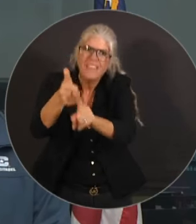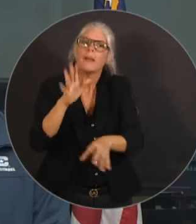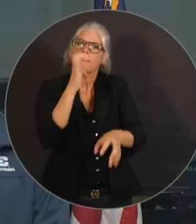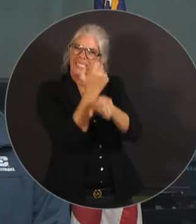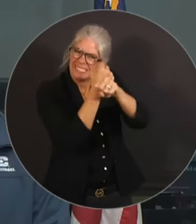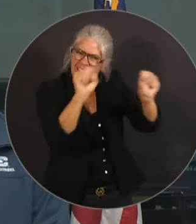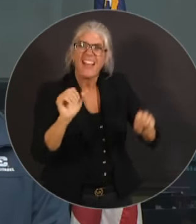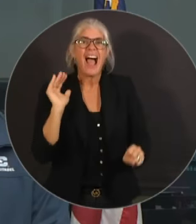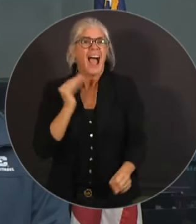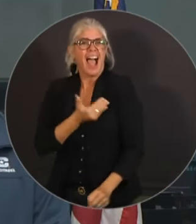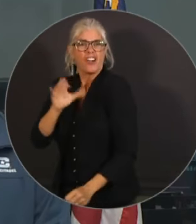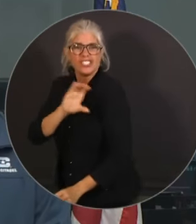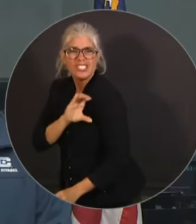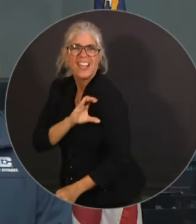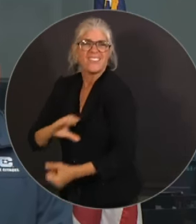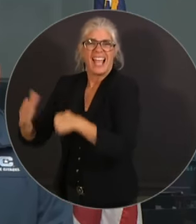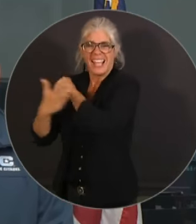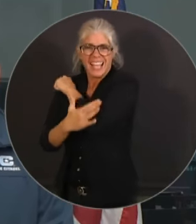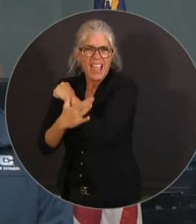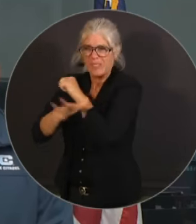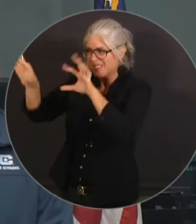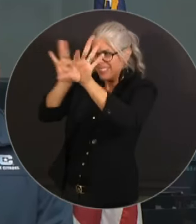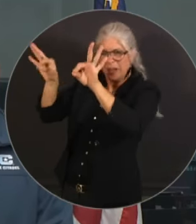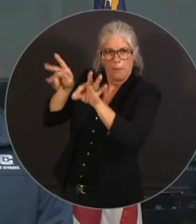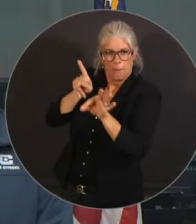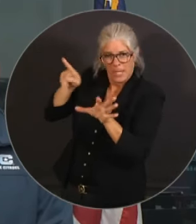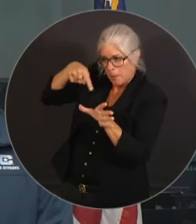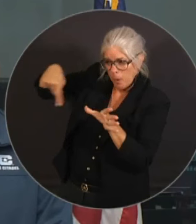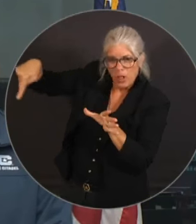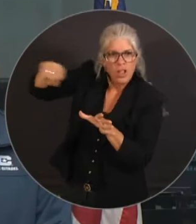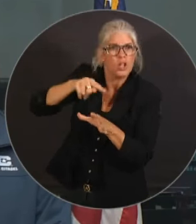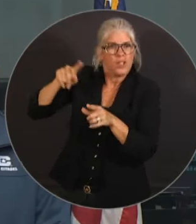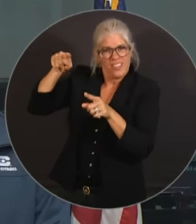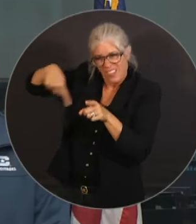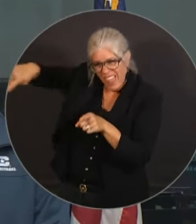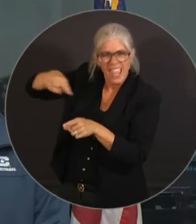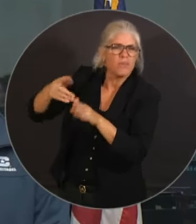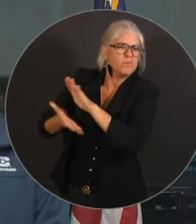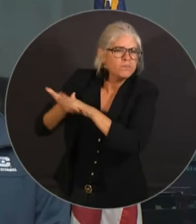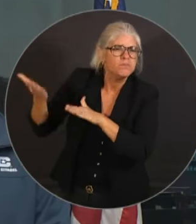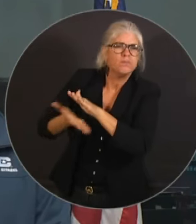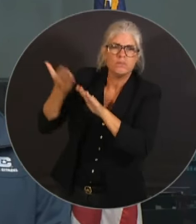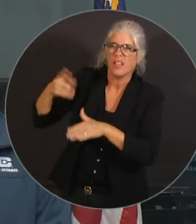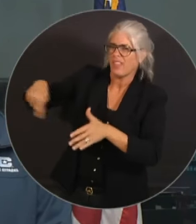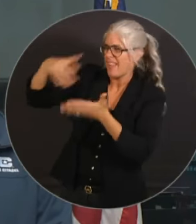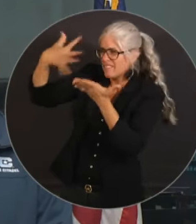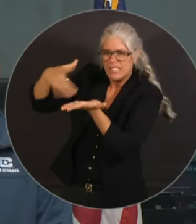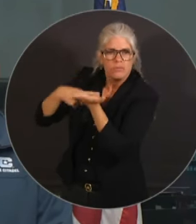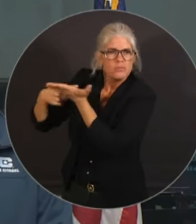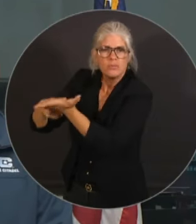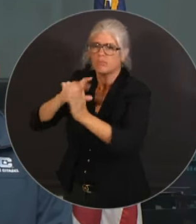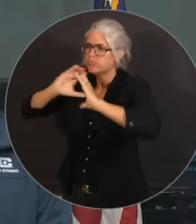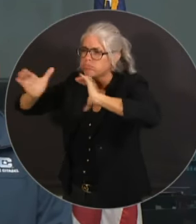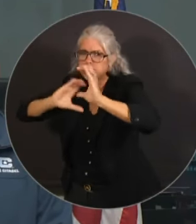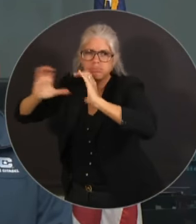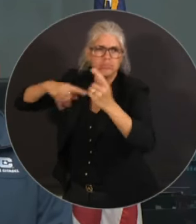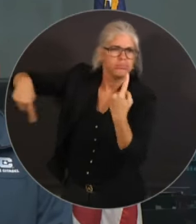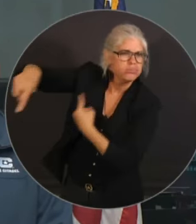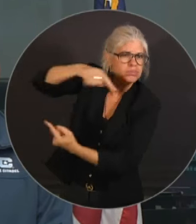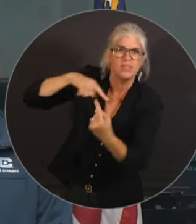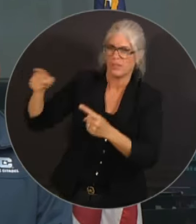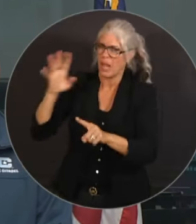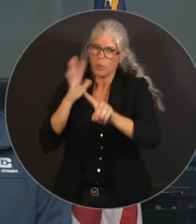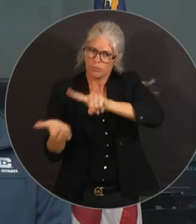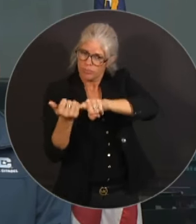the counties, our elected sheriffs and police departments, they're engaged. They speak with each other, they speak with us, they surge resources into